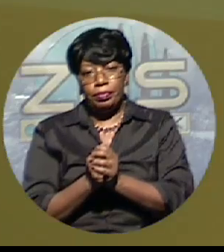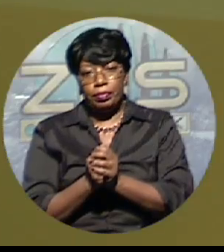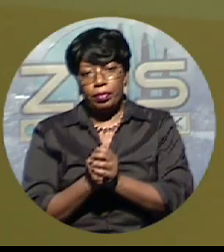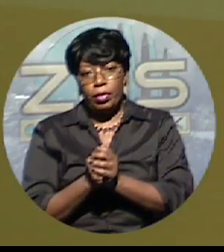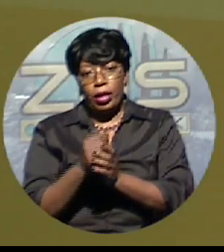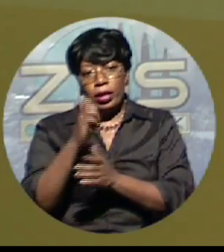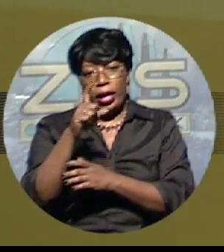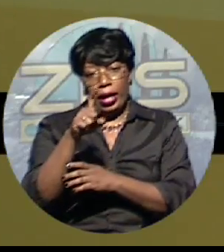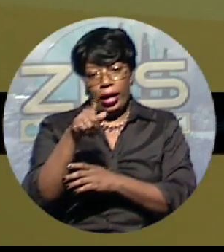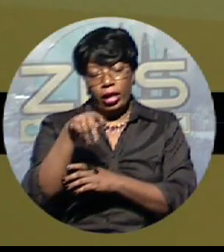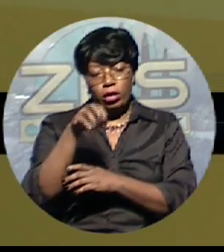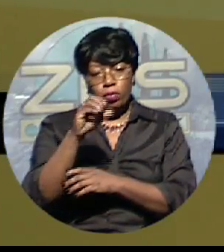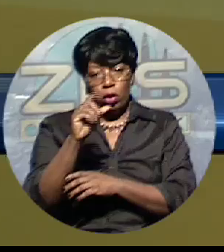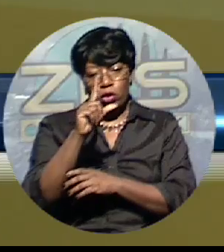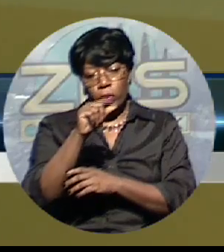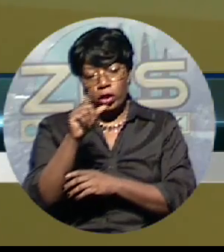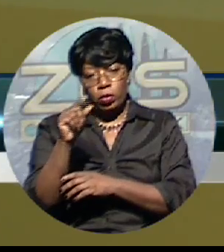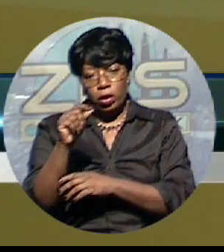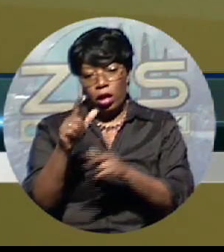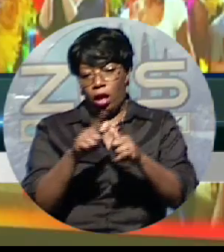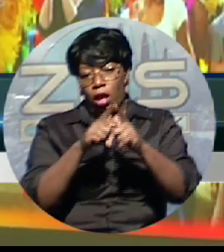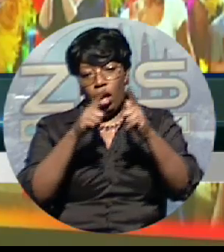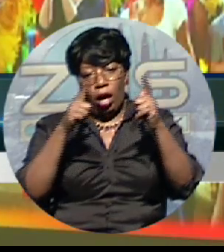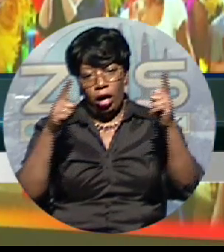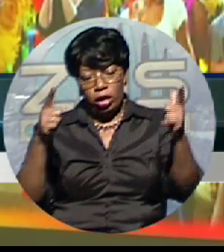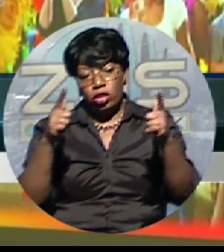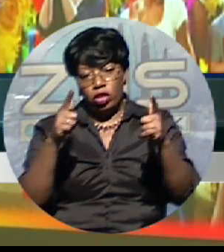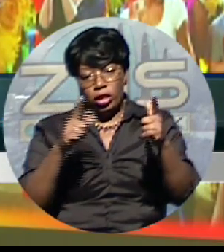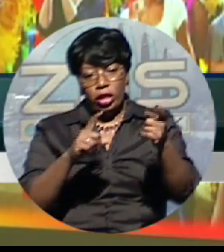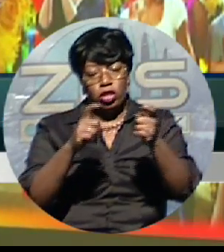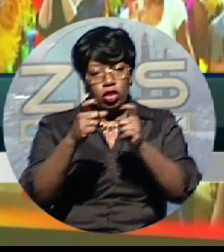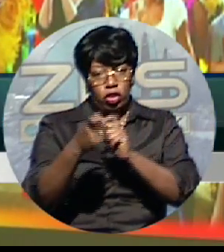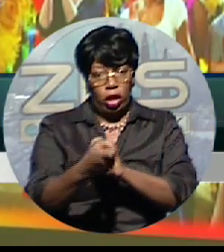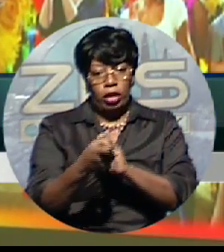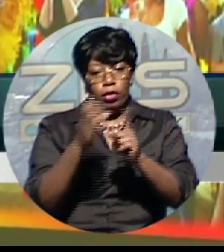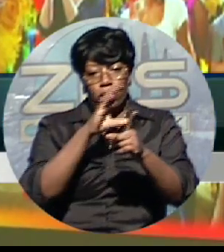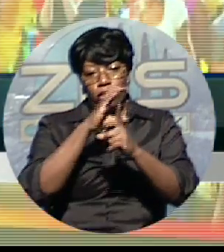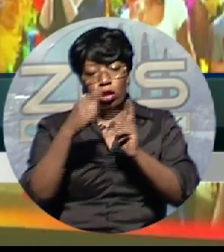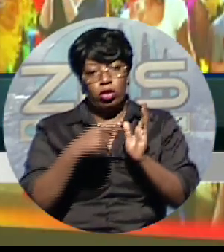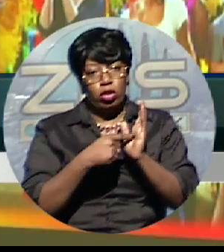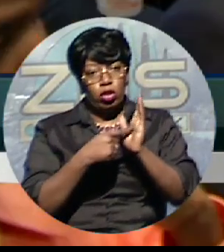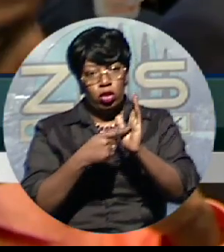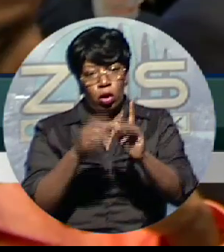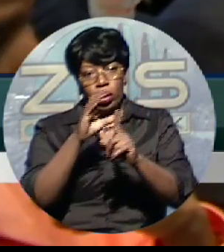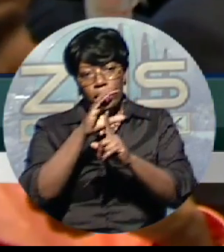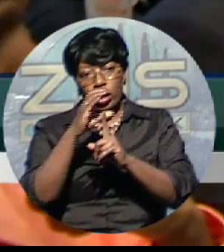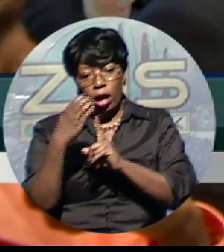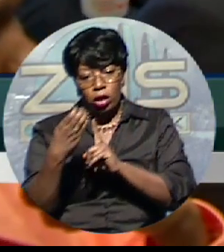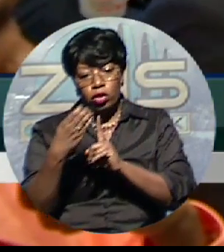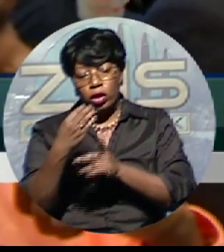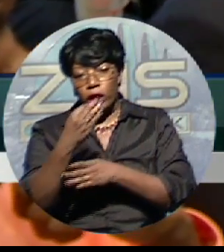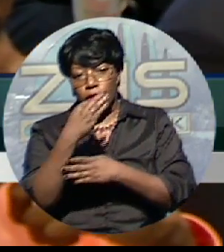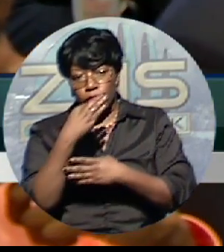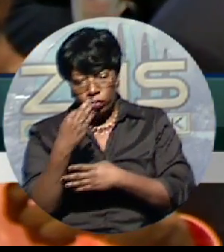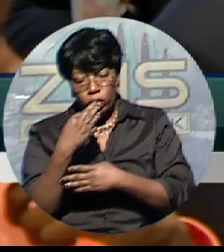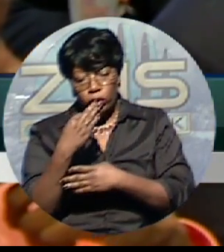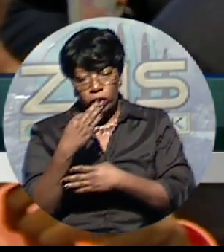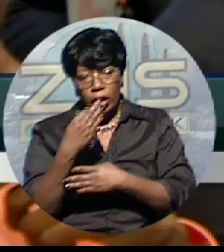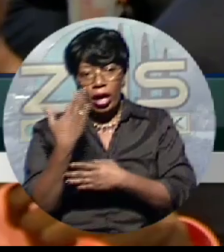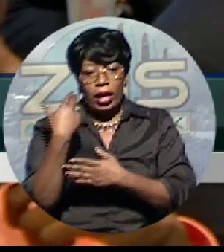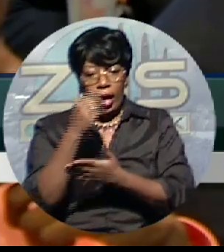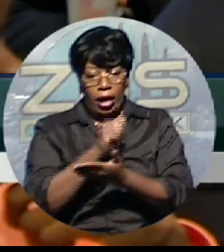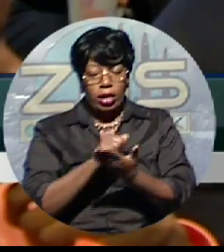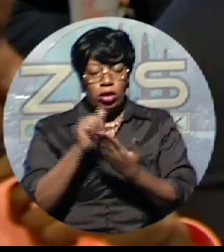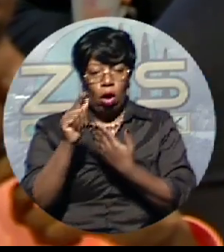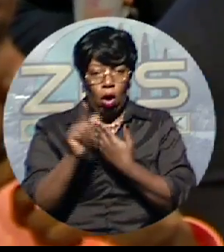Expo 2020 is perhaps the largest exchange for countries to display their culture, cuisine, and way of life for the world. Last August, University